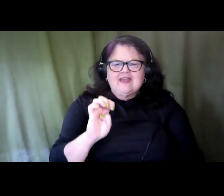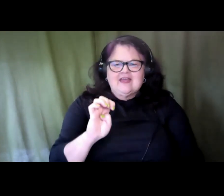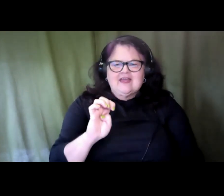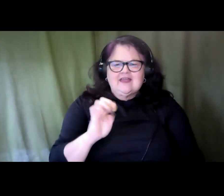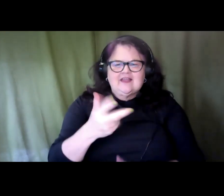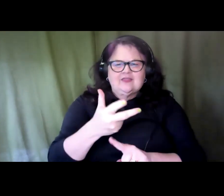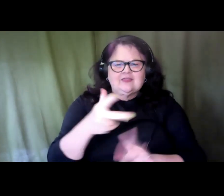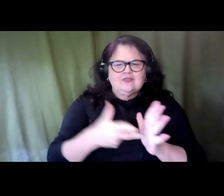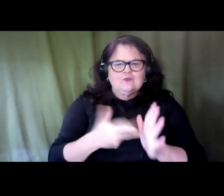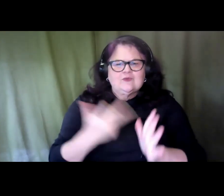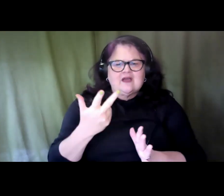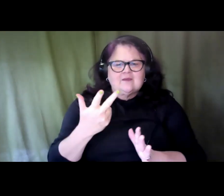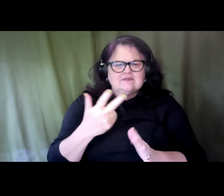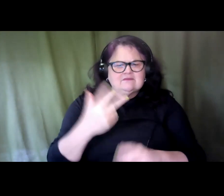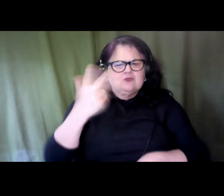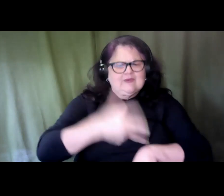it is fun hearing from y'all.